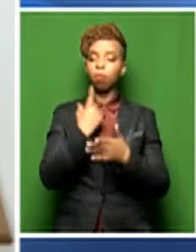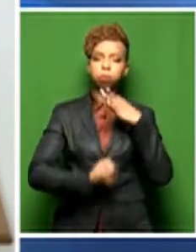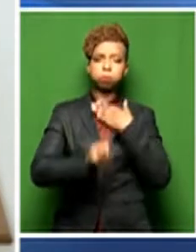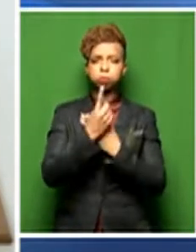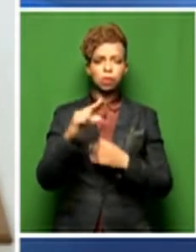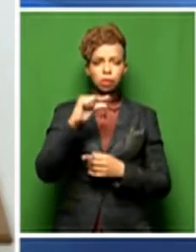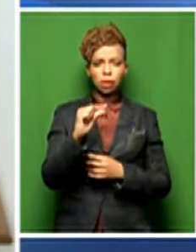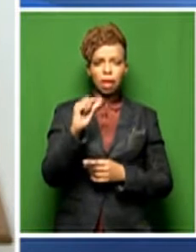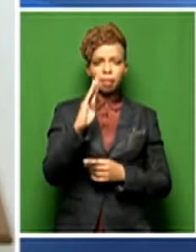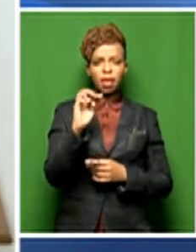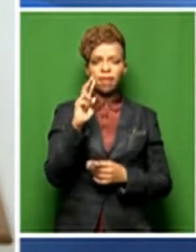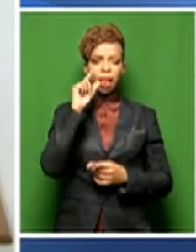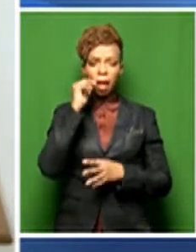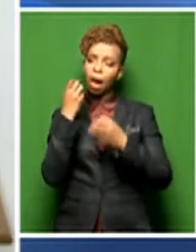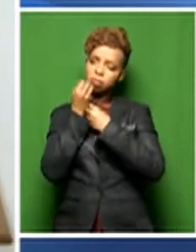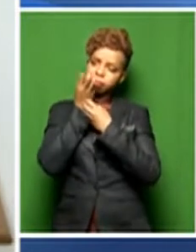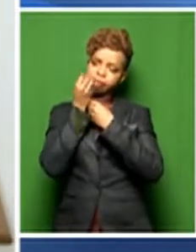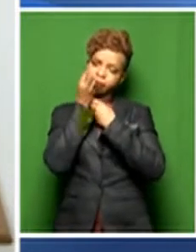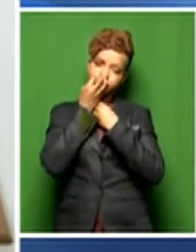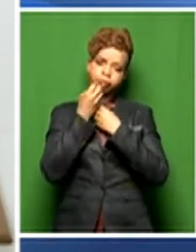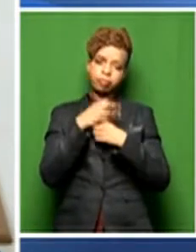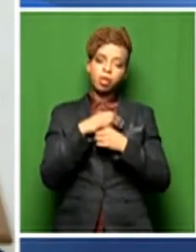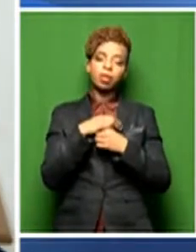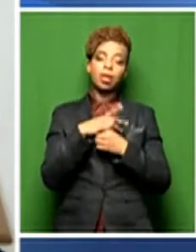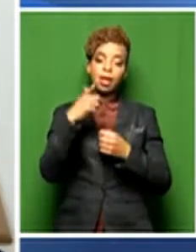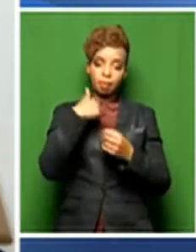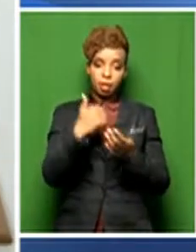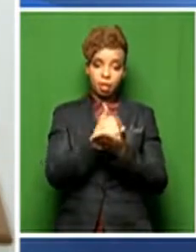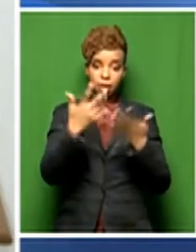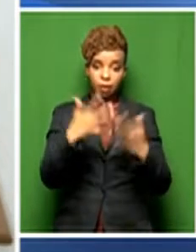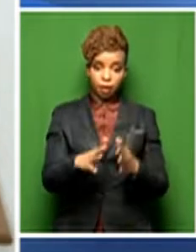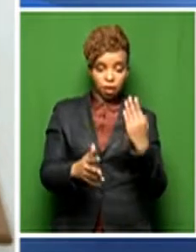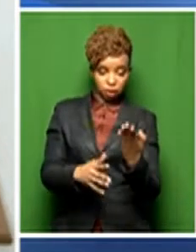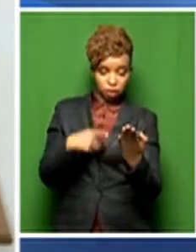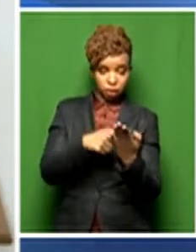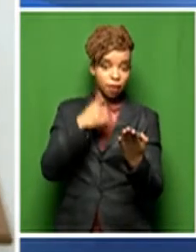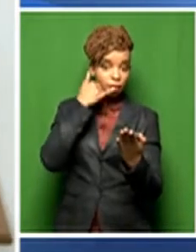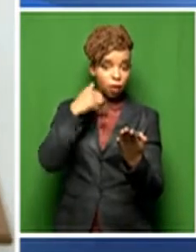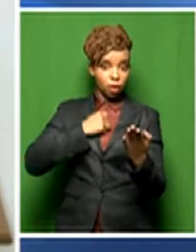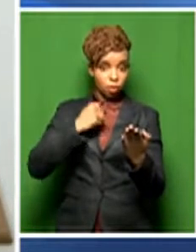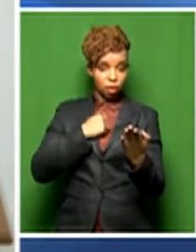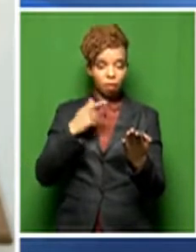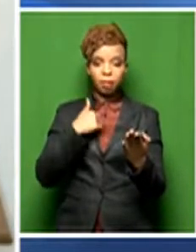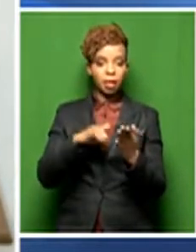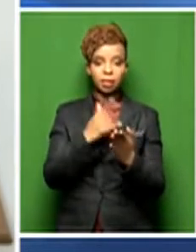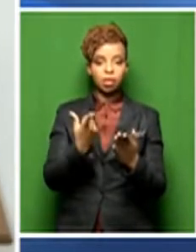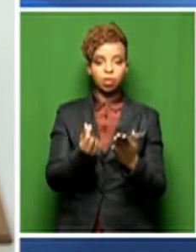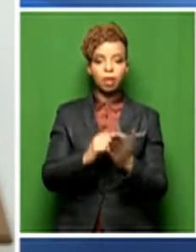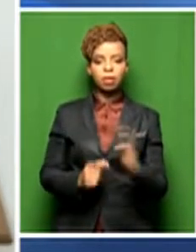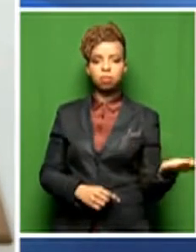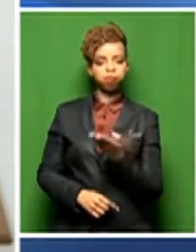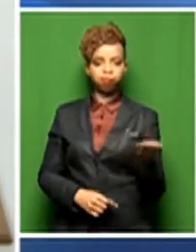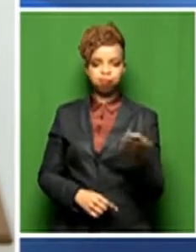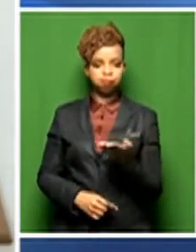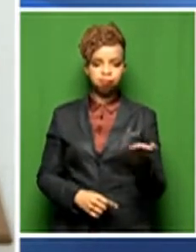phone. What I actually do is I just, shake my phone. Immediately when I shake my phone, the call center